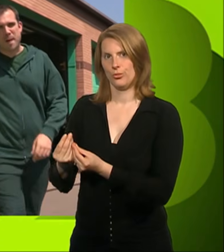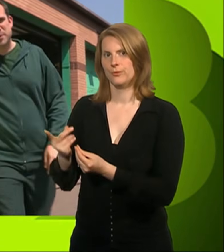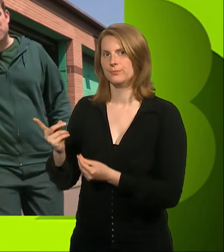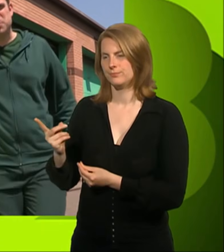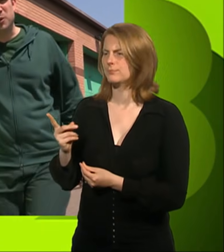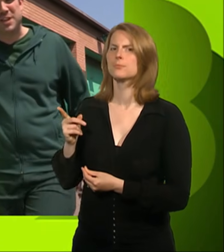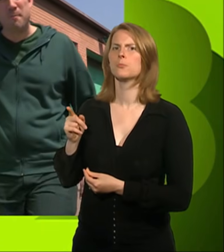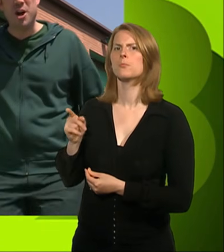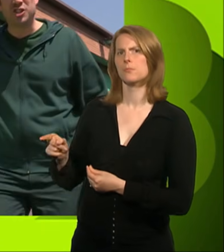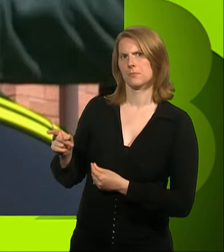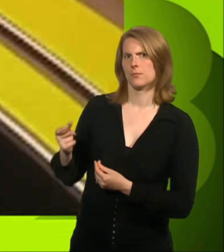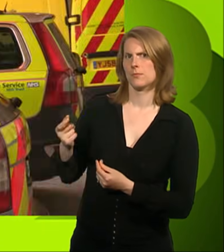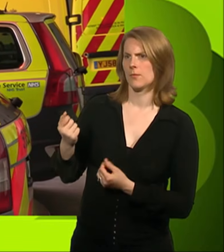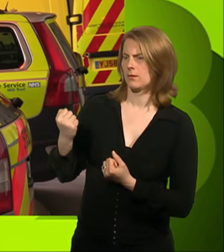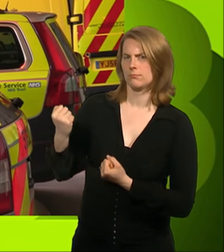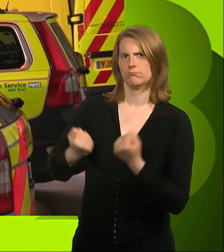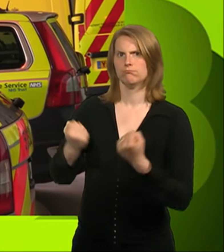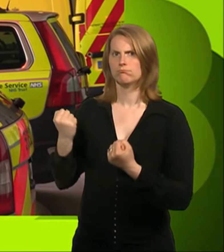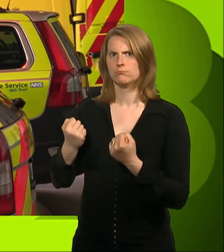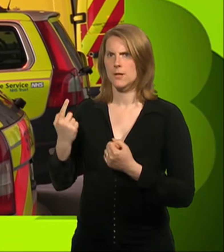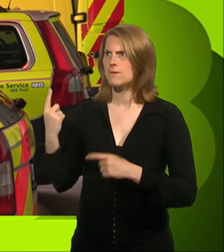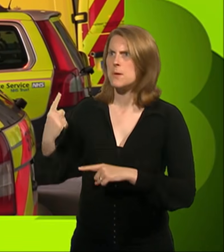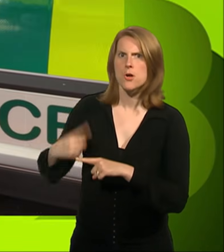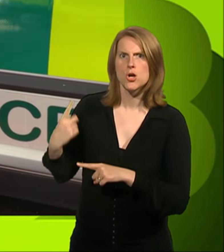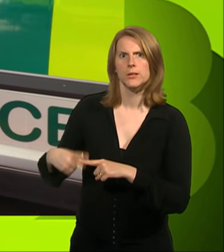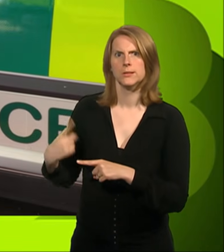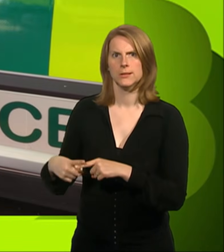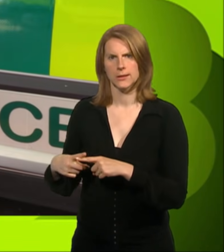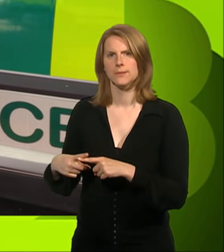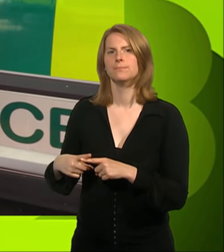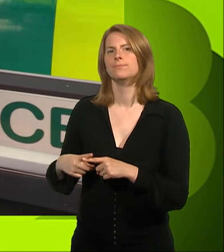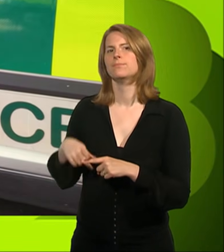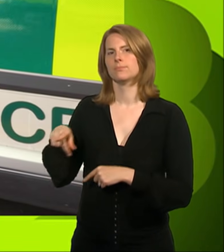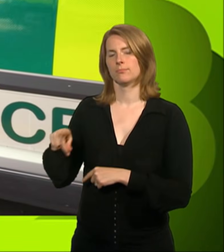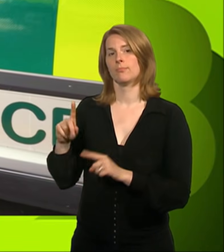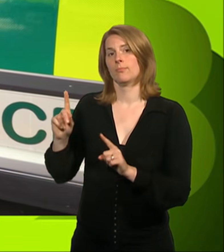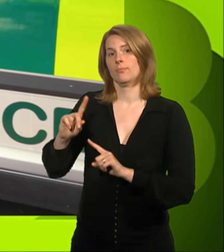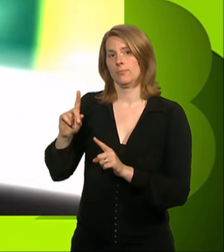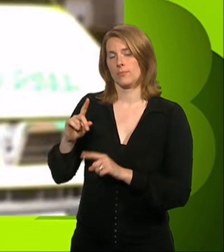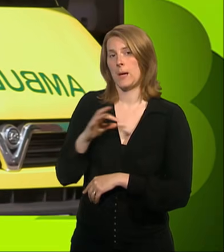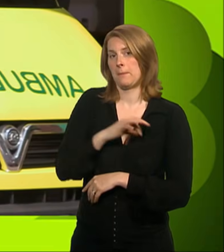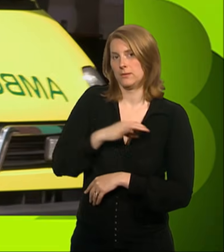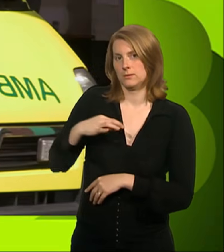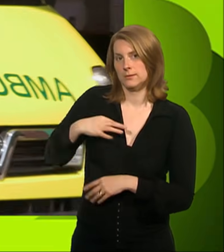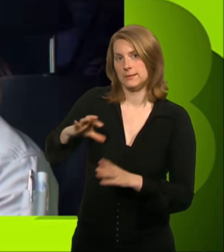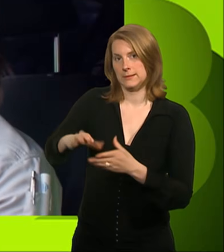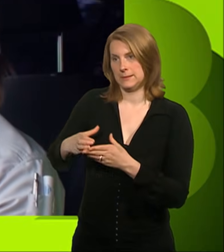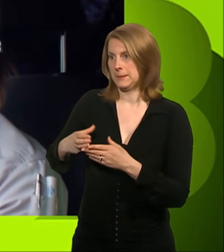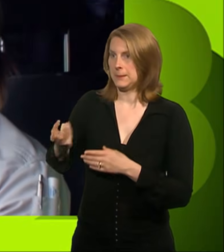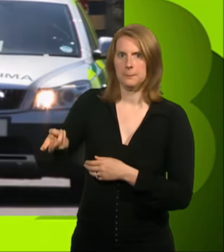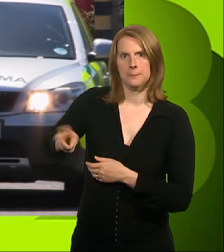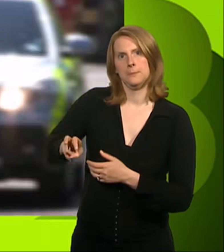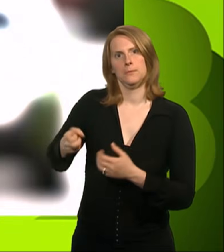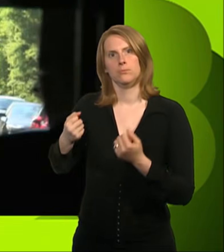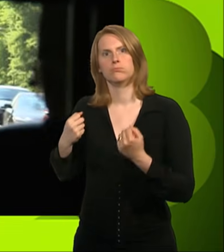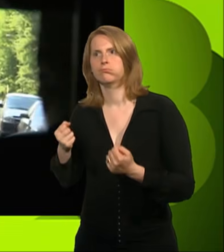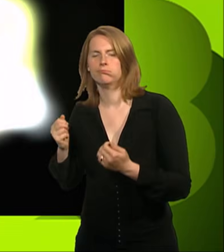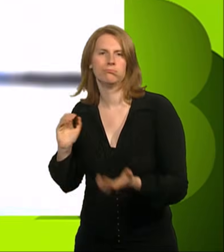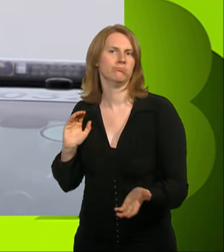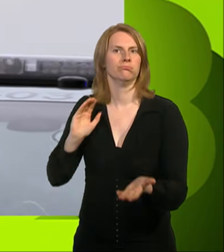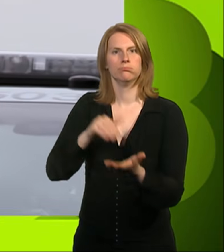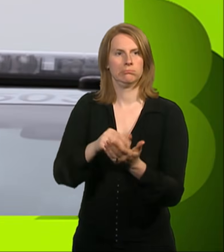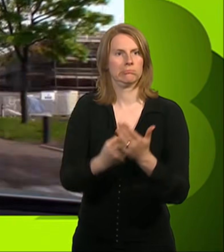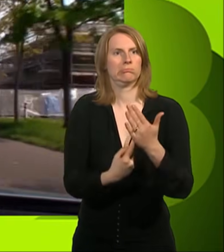This is a rapid response emergency vehicle. It's designed to get a medical team to an incident within minutes. This fast